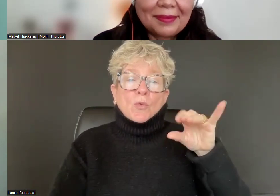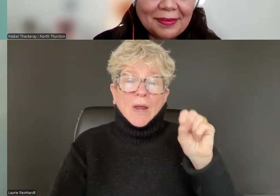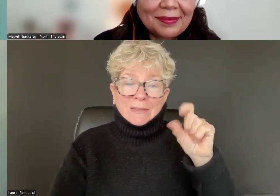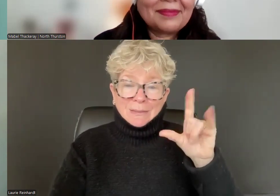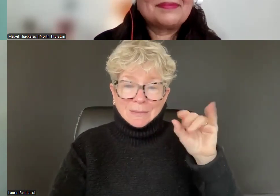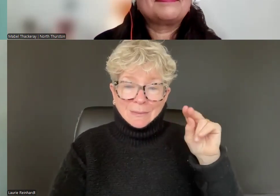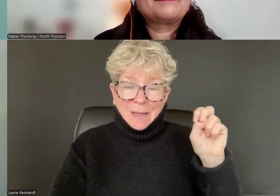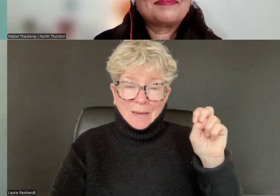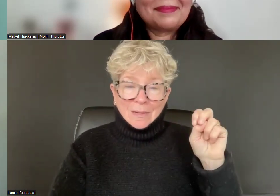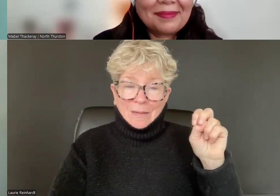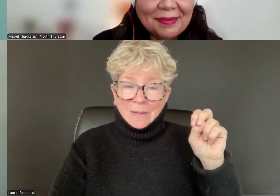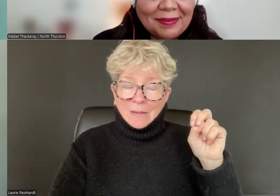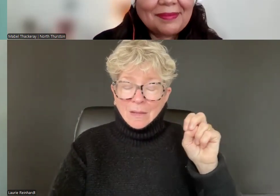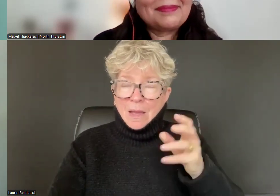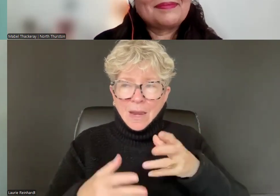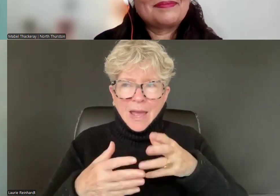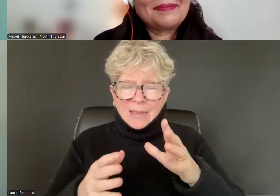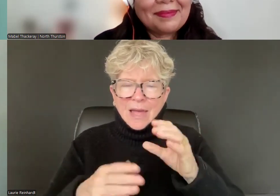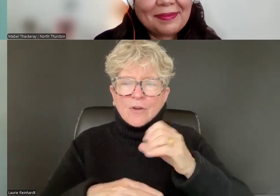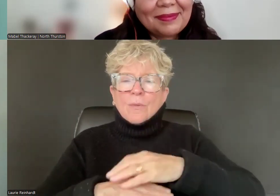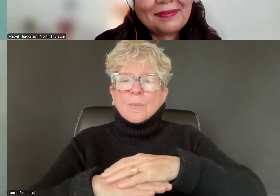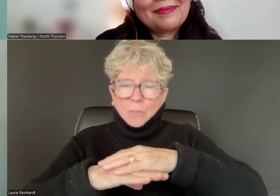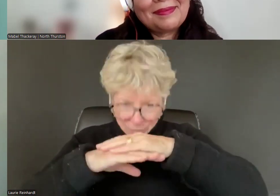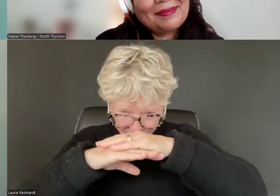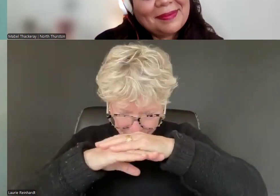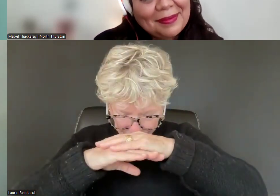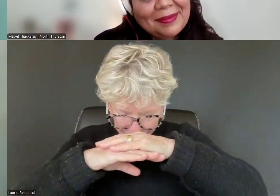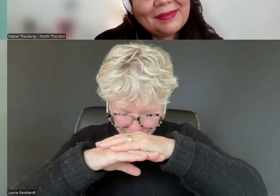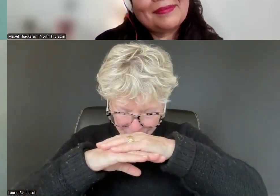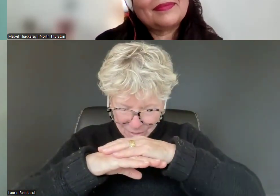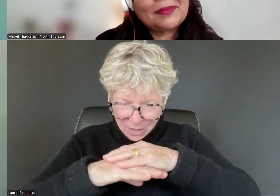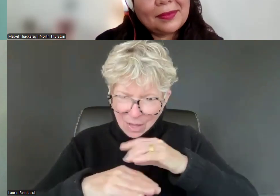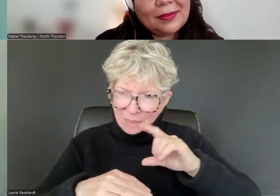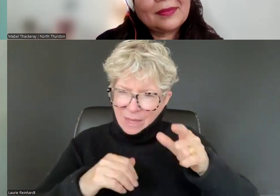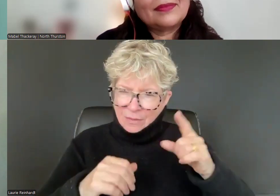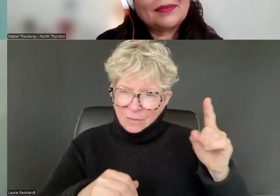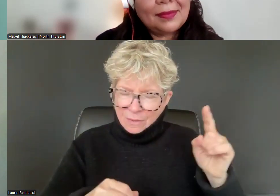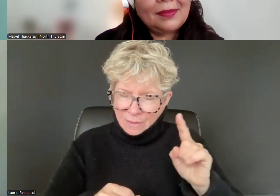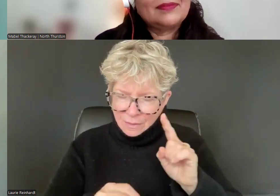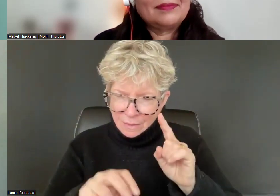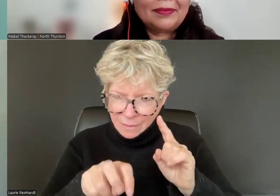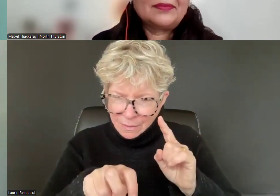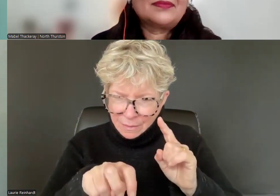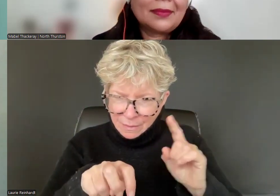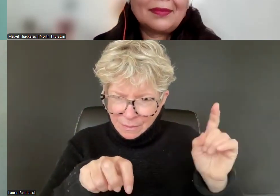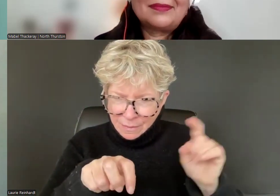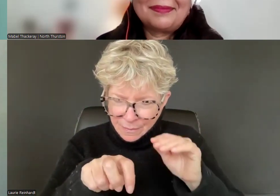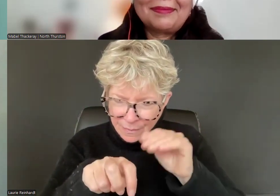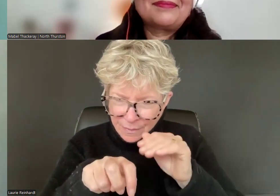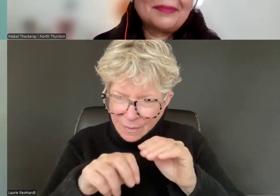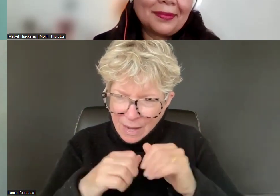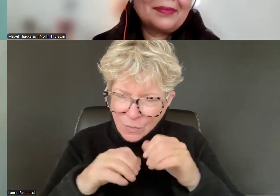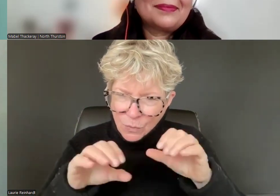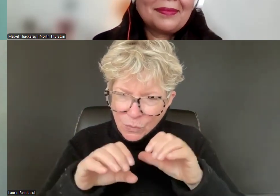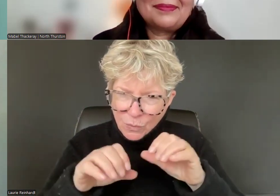and I just let her put her head down. And I walked over a while later and just said, kind of how you doing? And